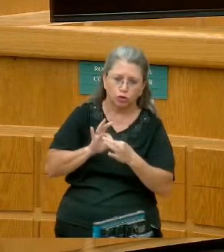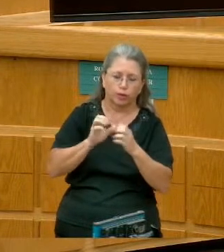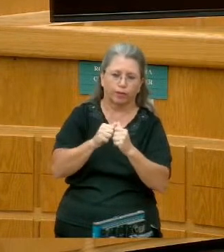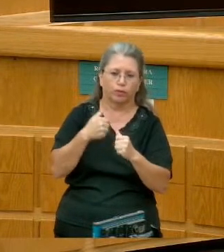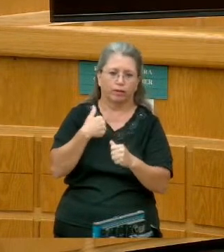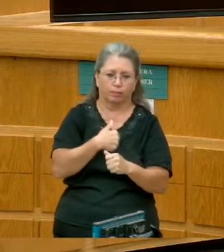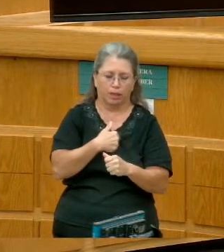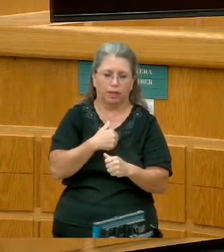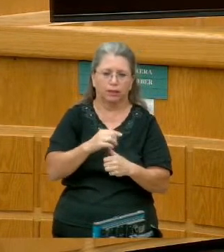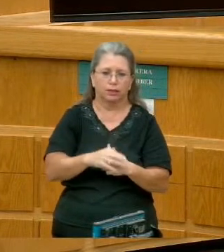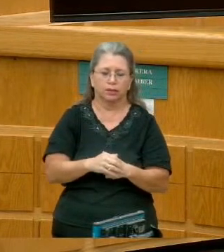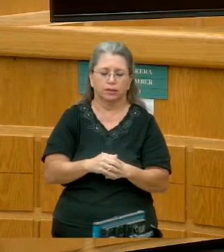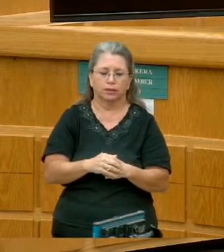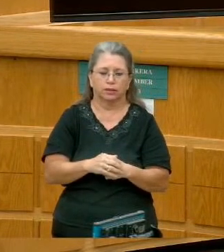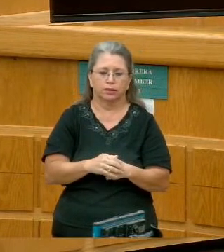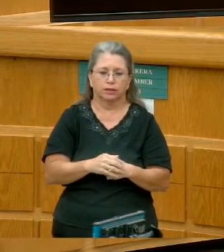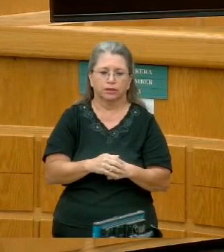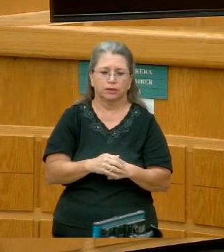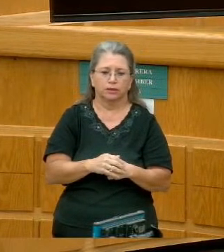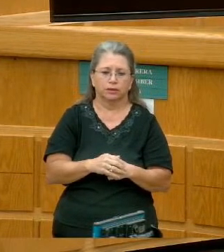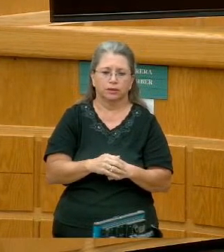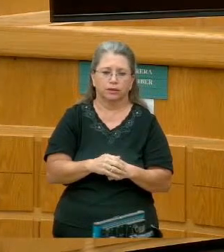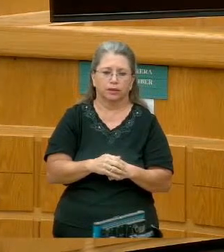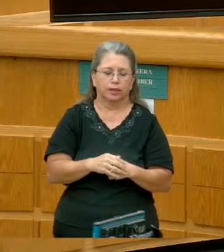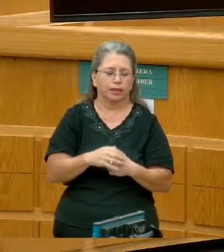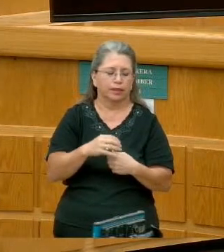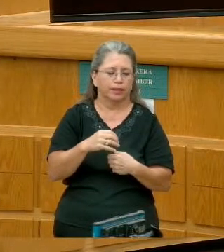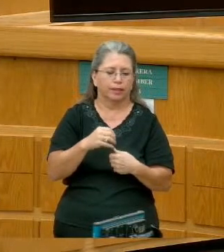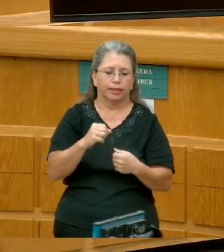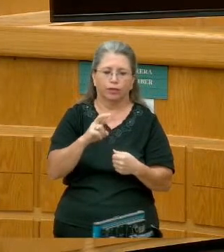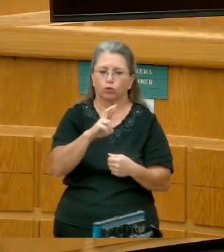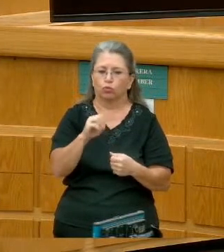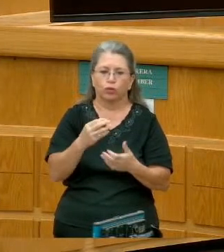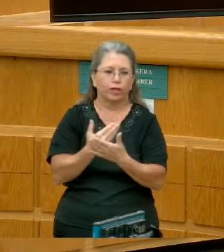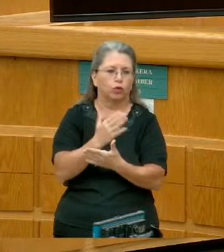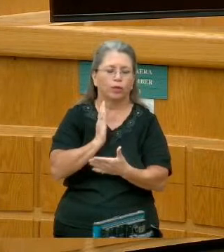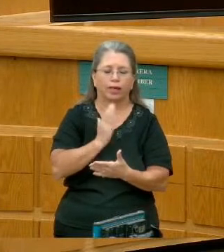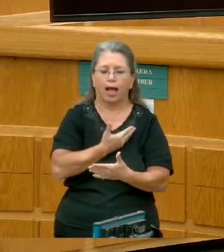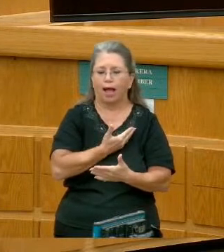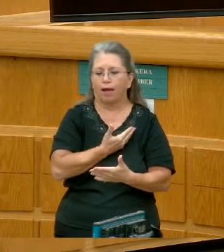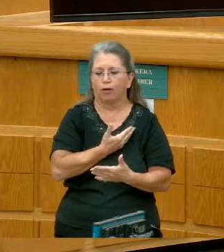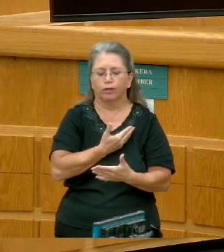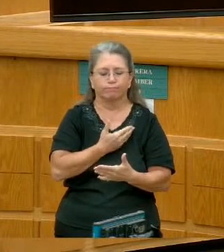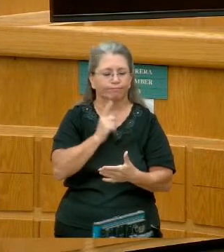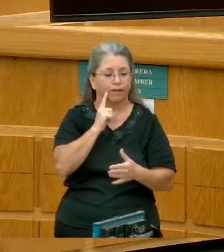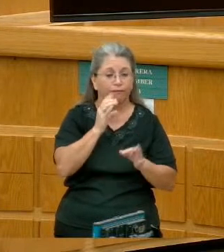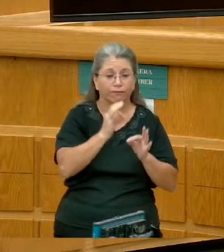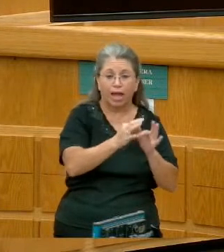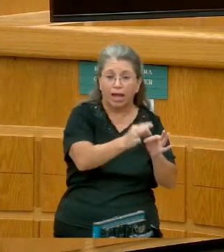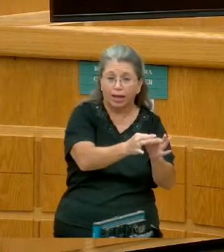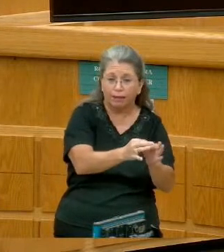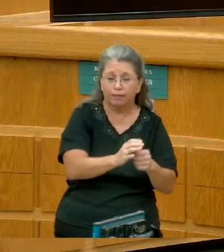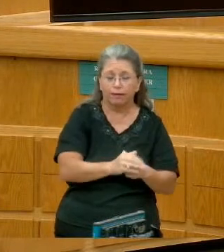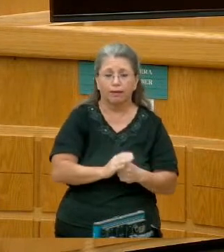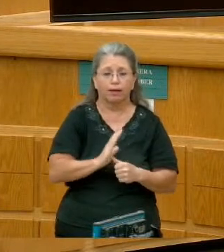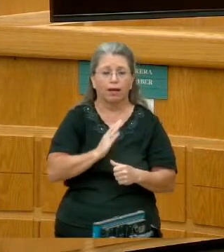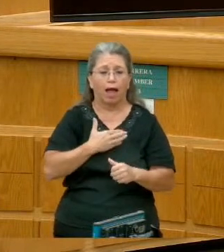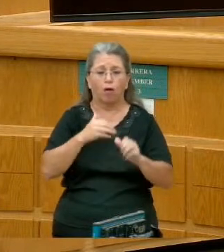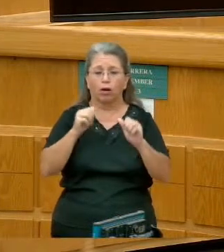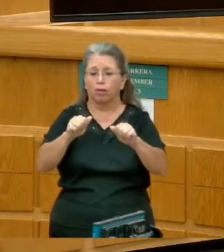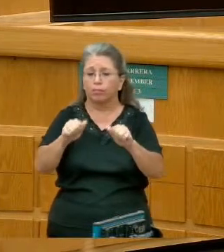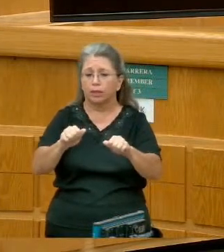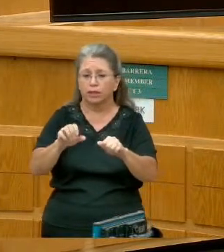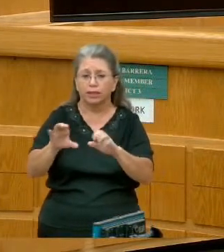in renewing everything, our faith, our ability to do what's